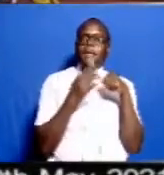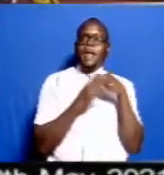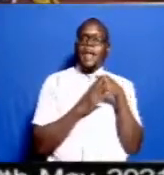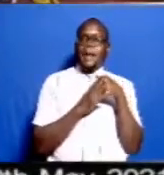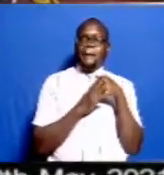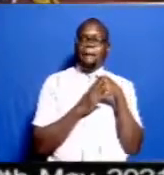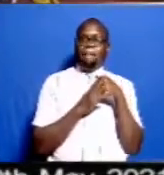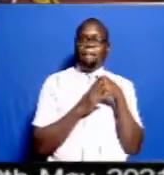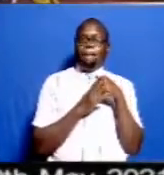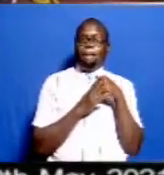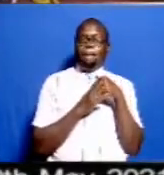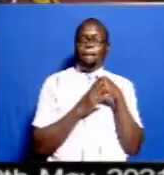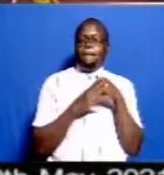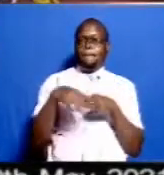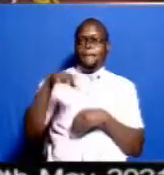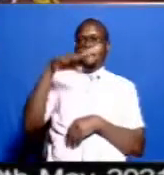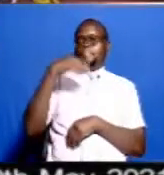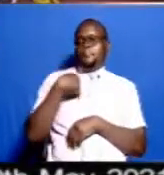judice.